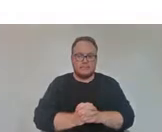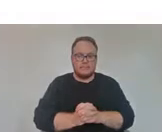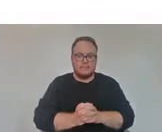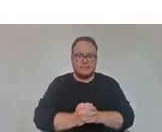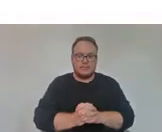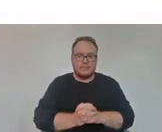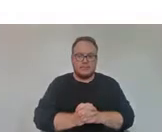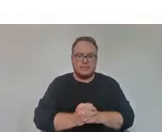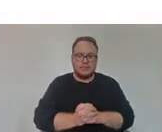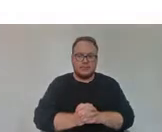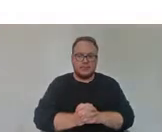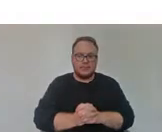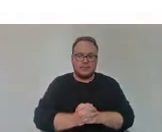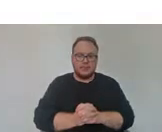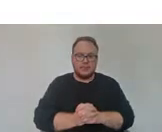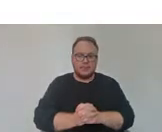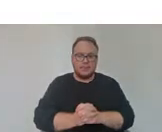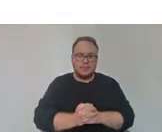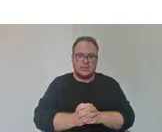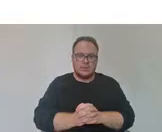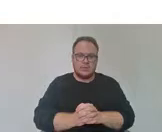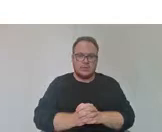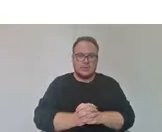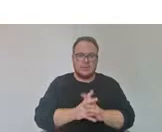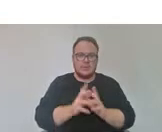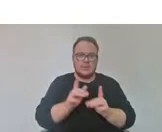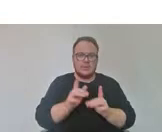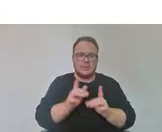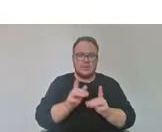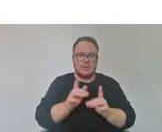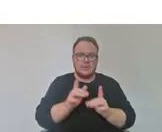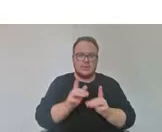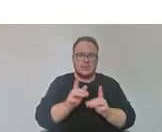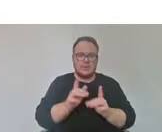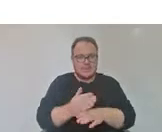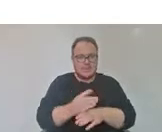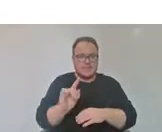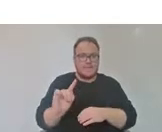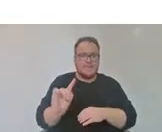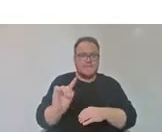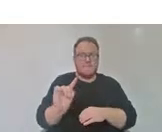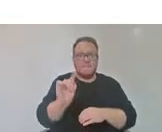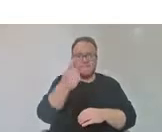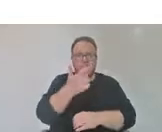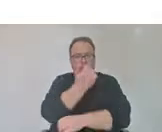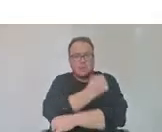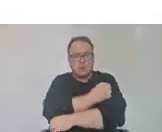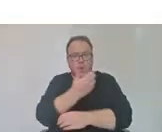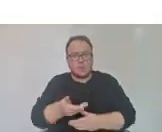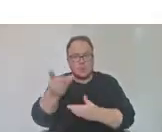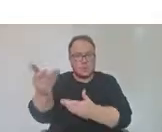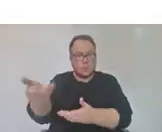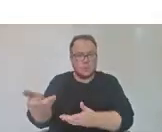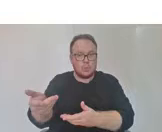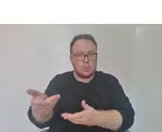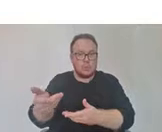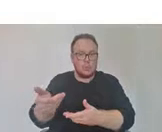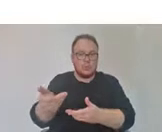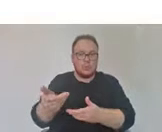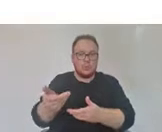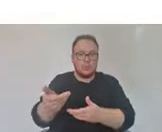We've been very effective. I mean, first dose uptake level across cohorts 1 to 12, which is everybody above